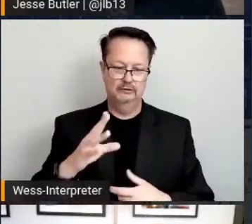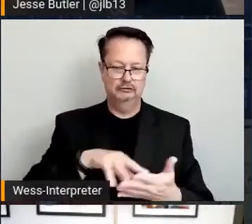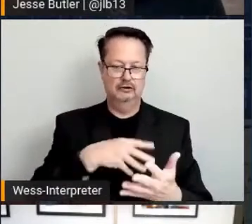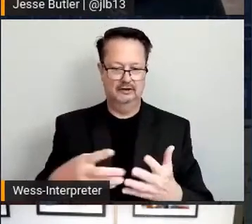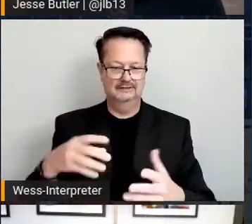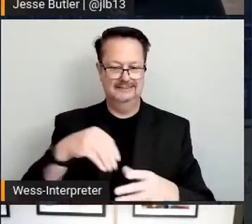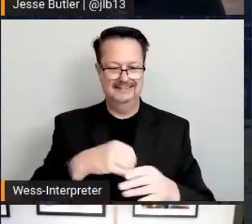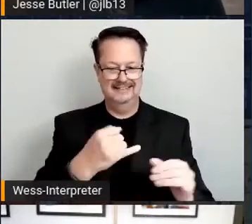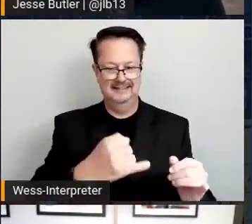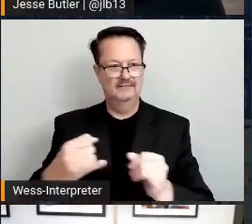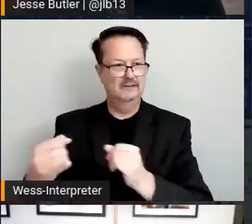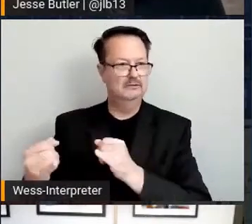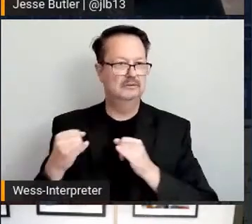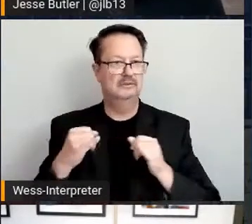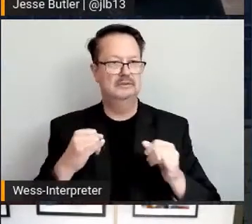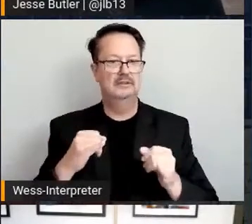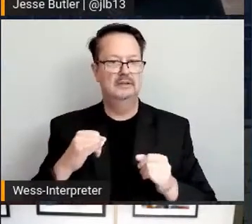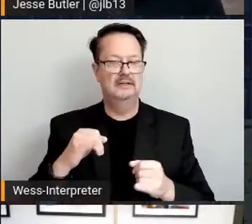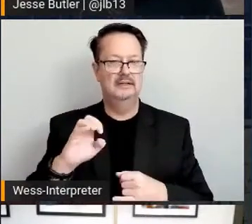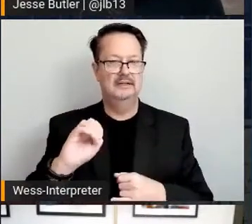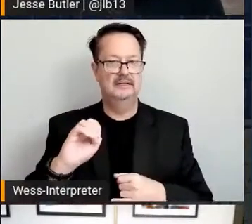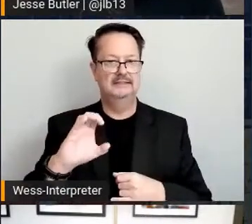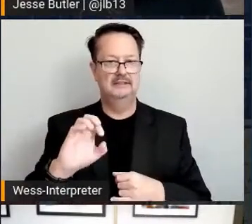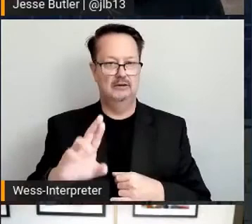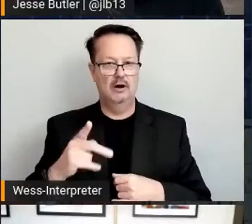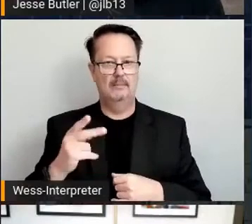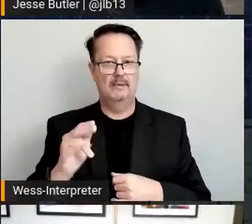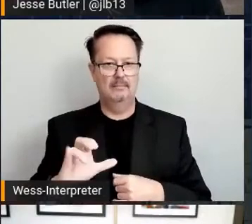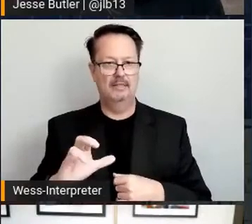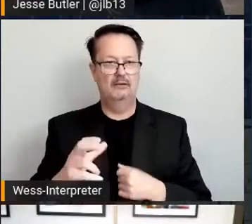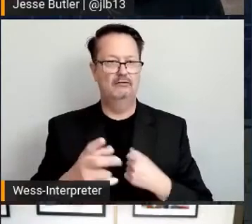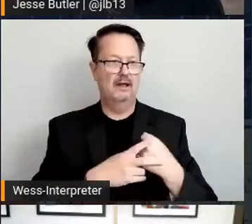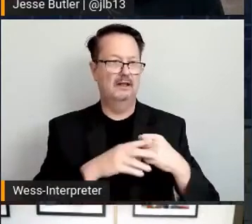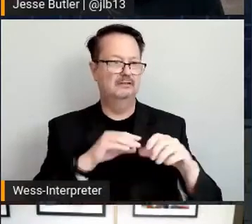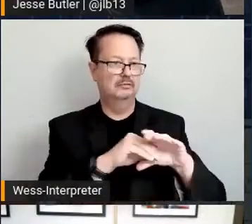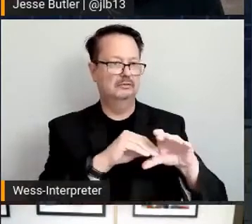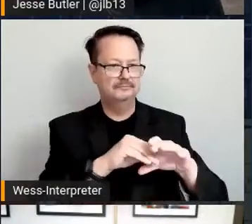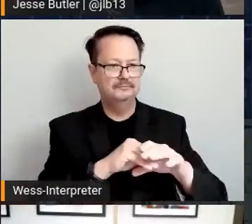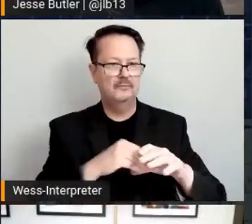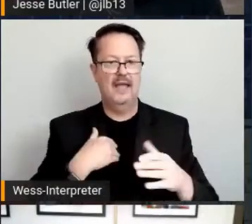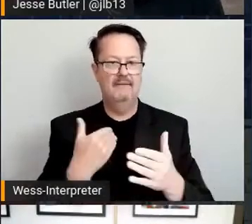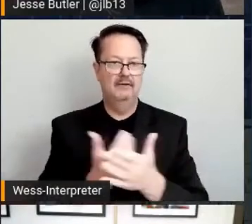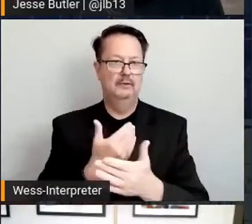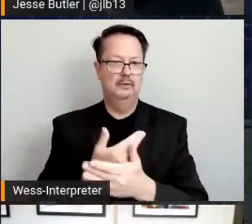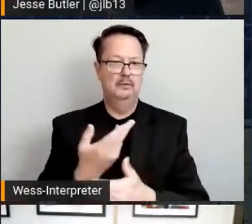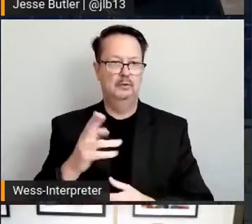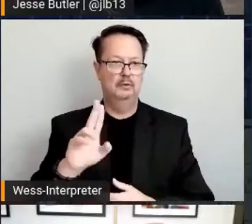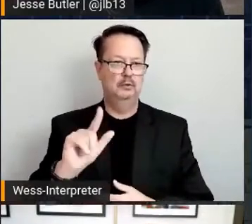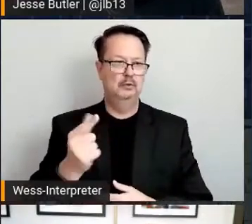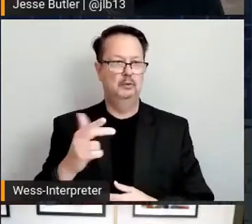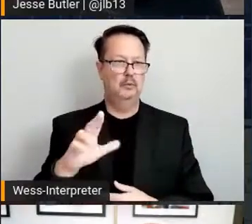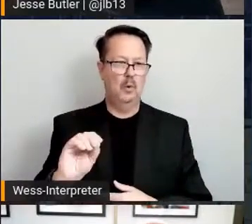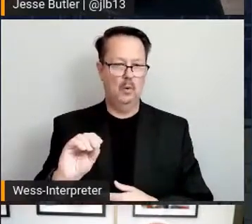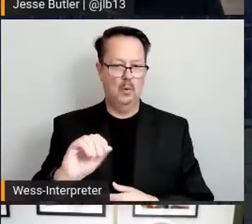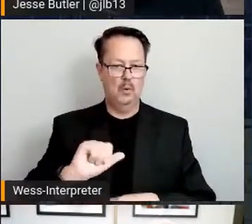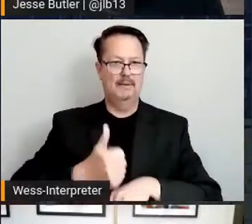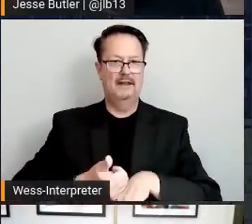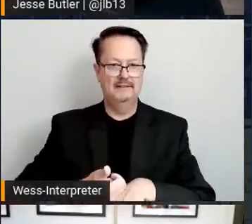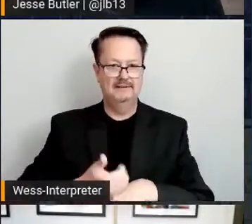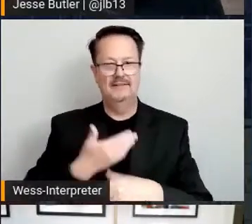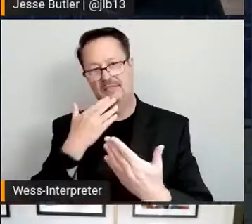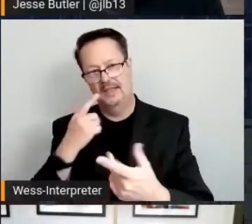repositories. We've got a brand new Hugo-based documentation site, thanks to Nick Thompson. Yes, it's awesome. I'll show you in a